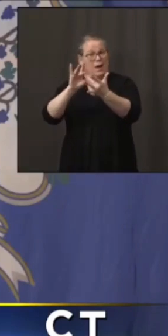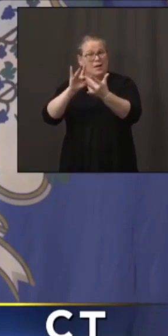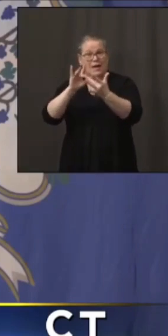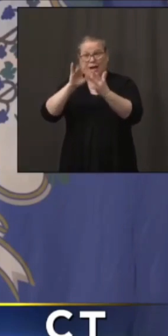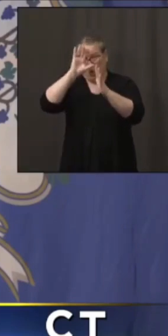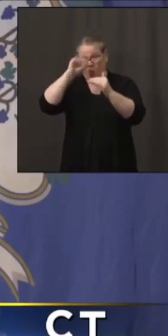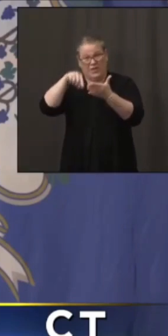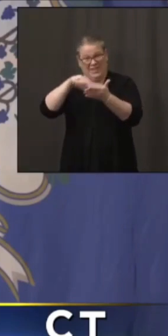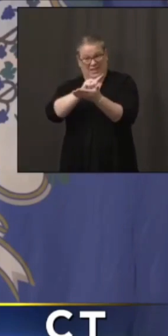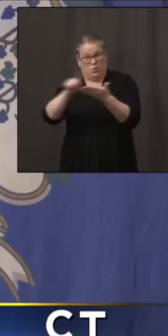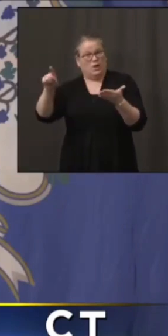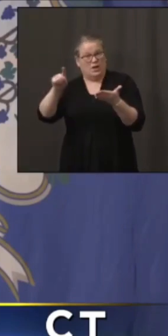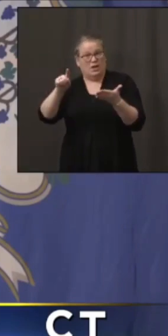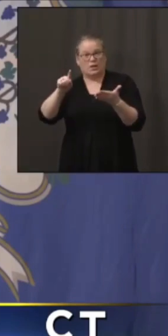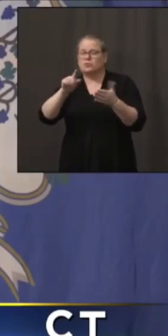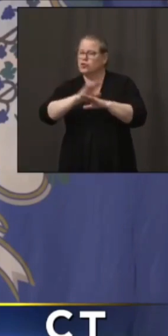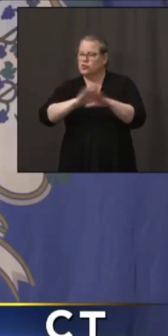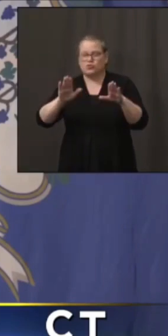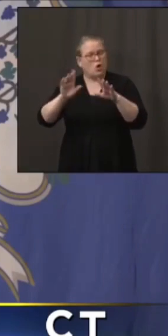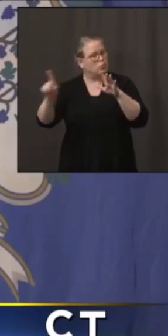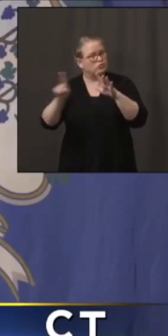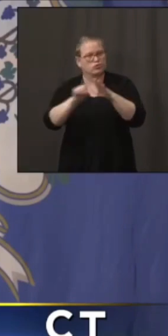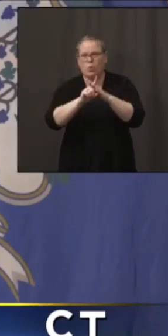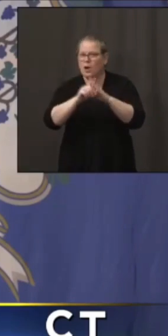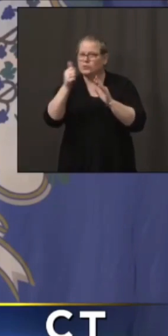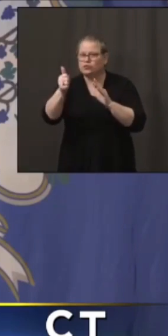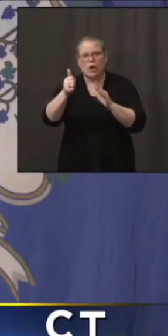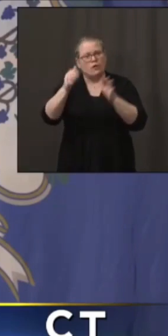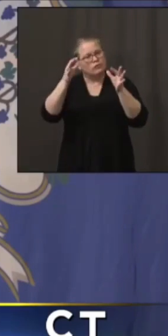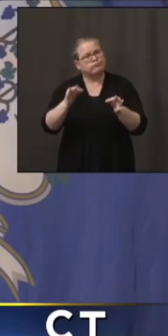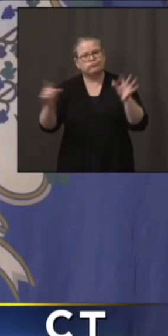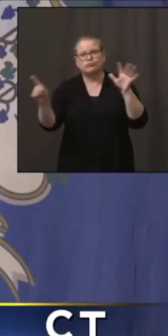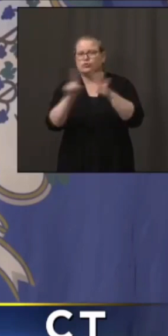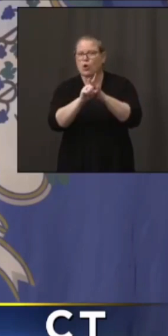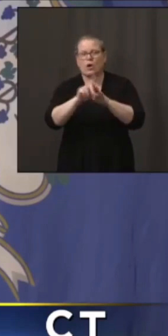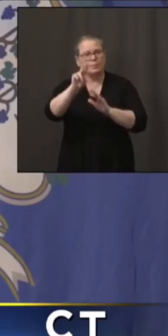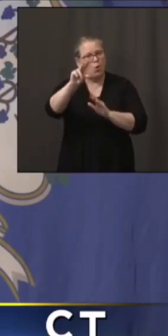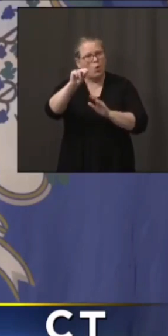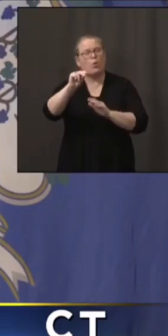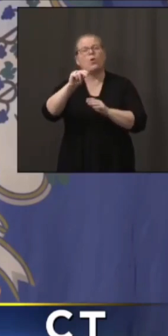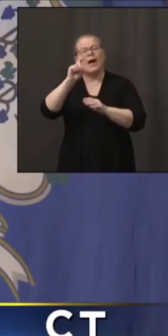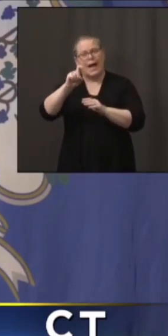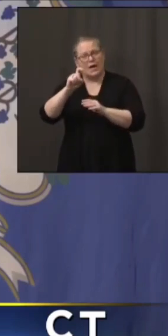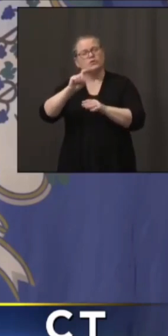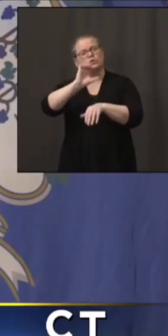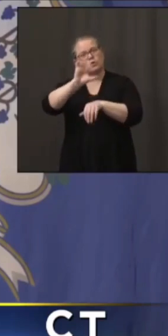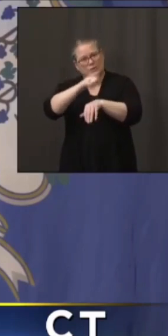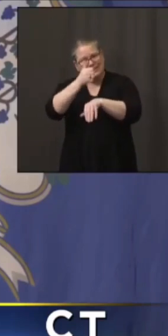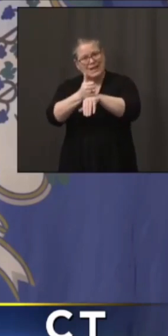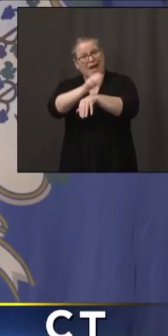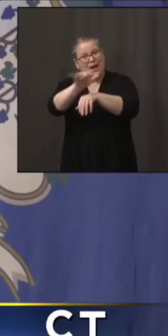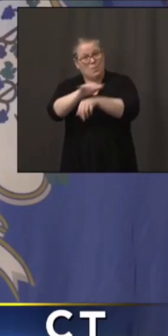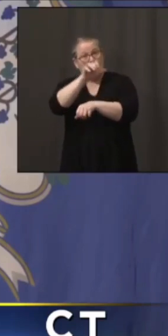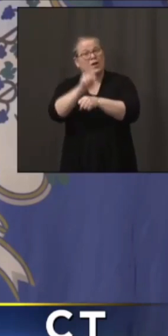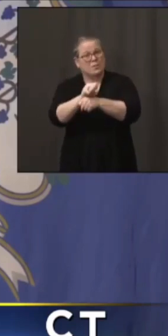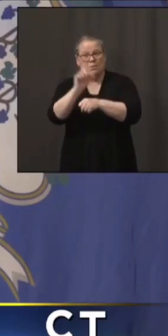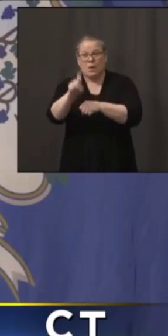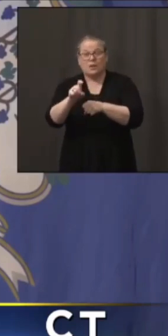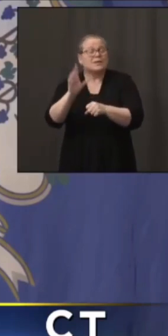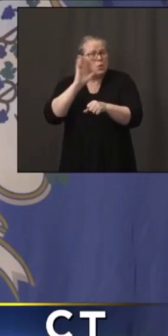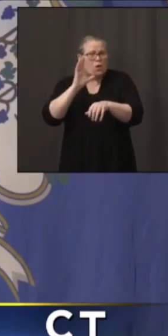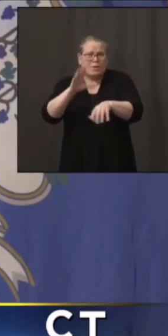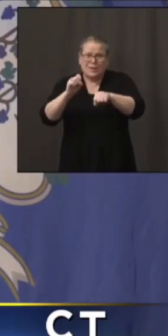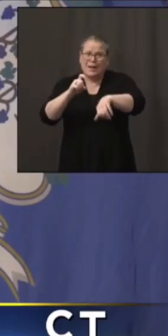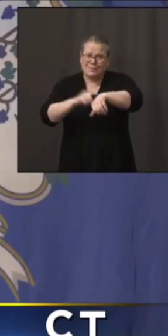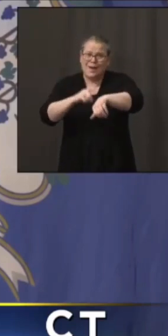that you don't just show up, but you show up when you have an appointment, and we'll be able to take care of you. It's going to take a while. I can't do everybody in that first